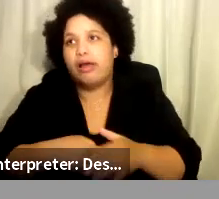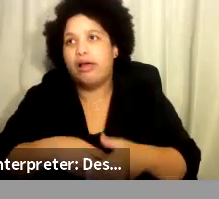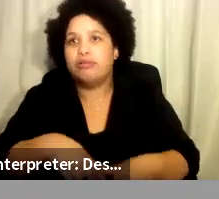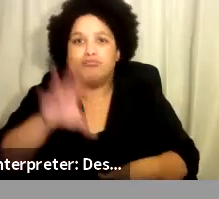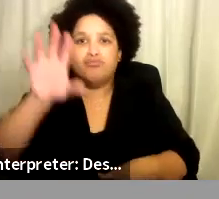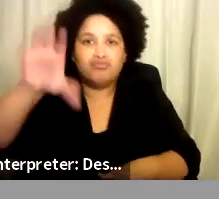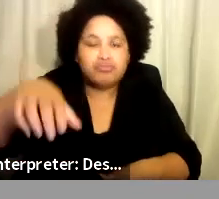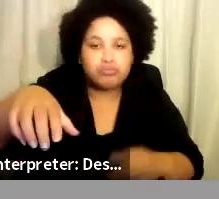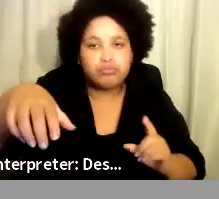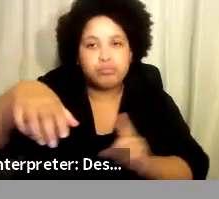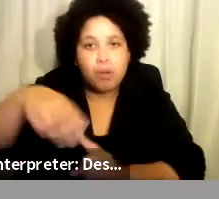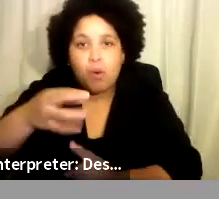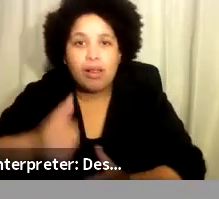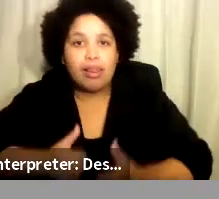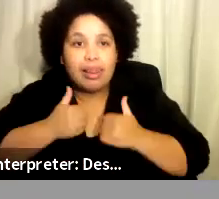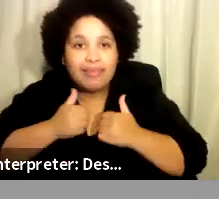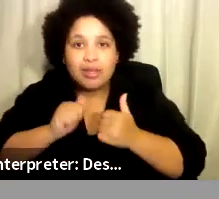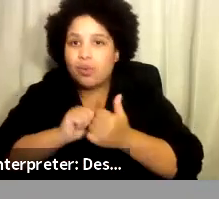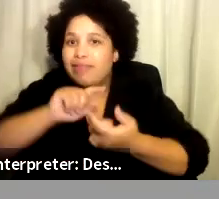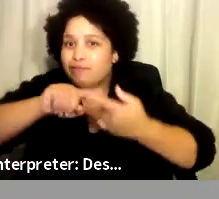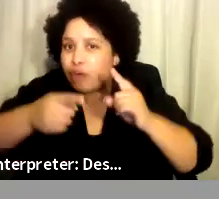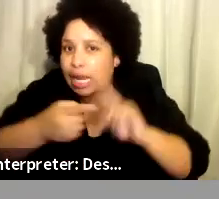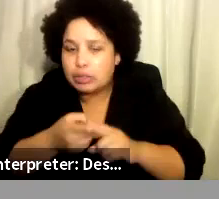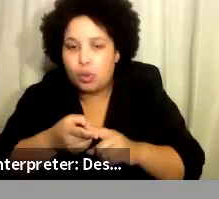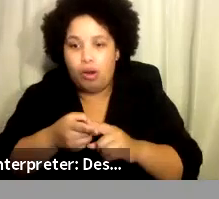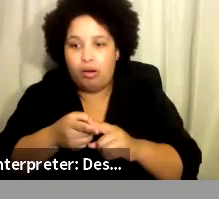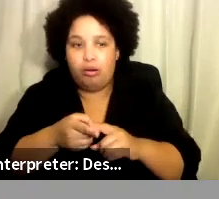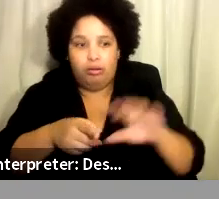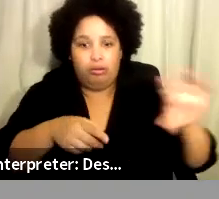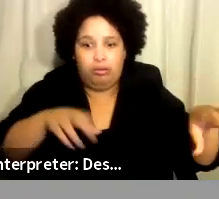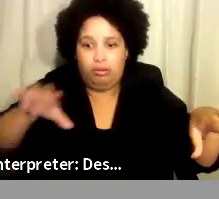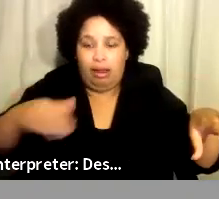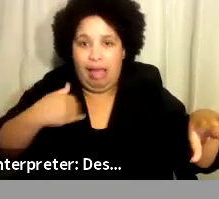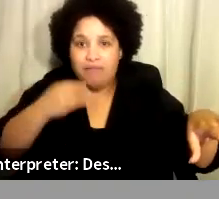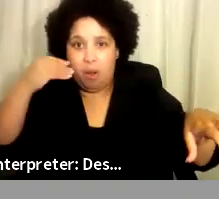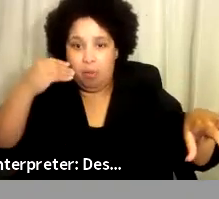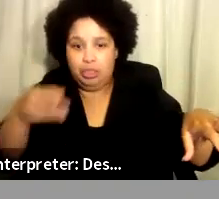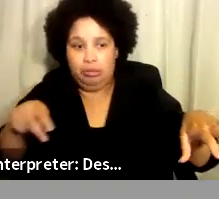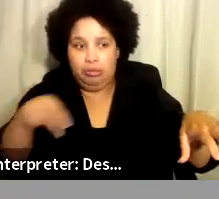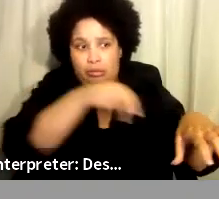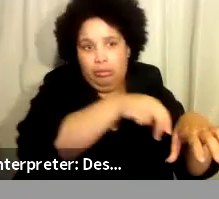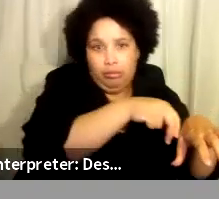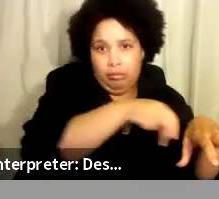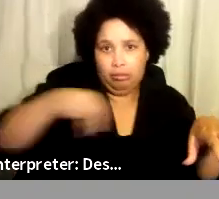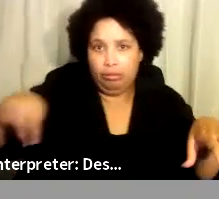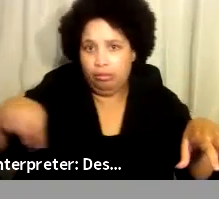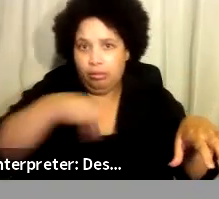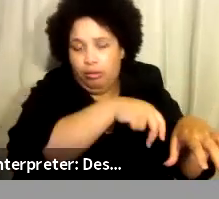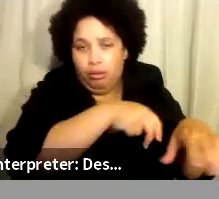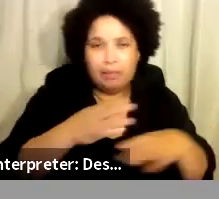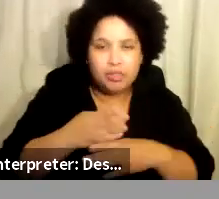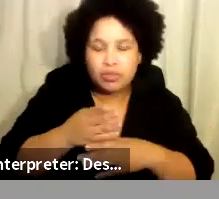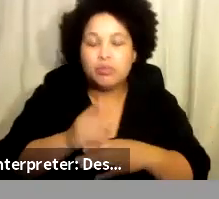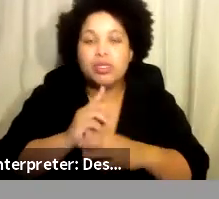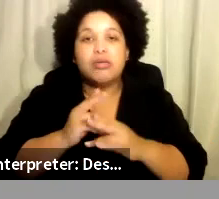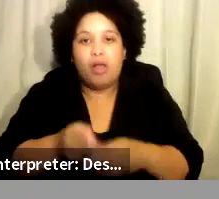that you are living with friends or in between stable residents. We do consider that under the definition of homeless.